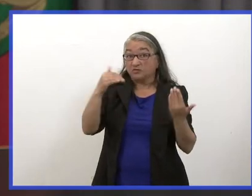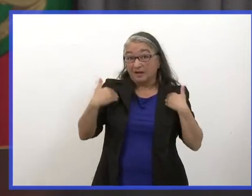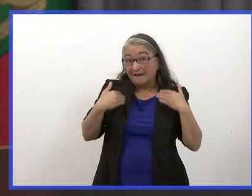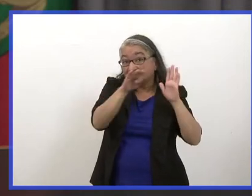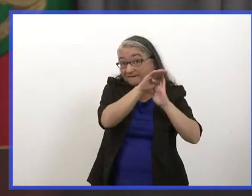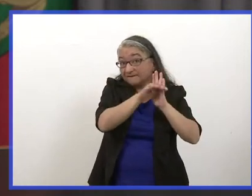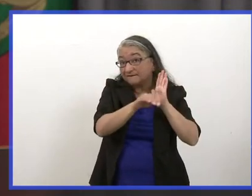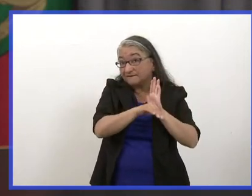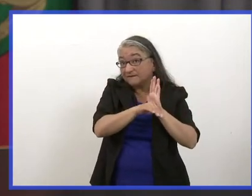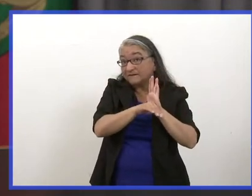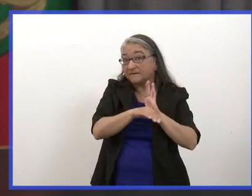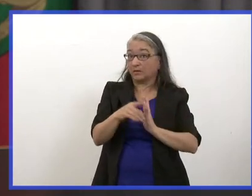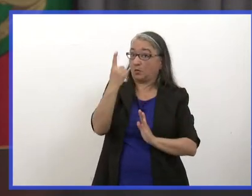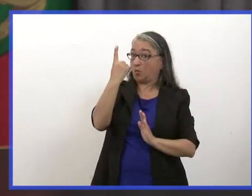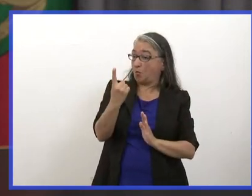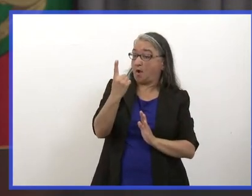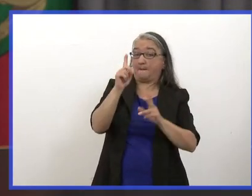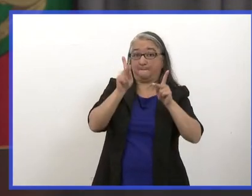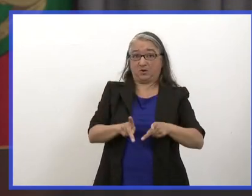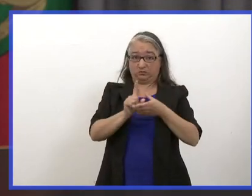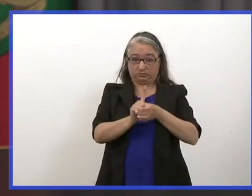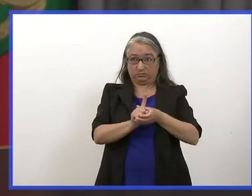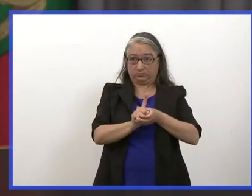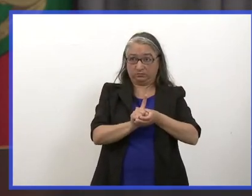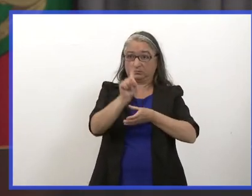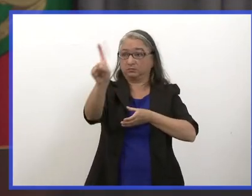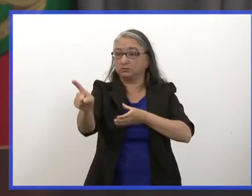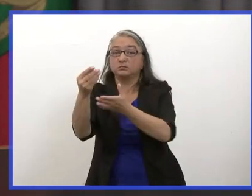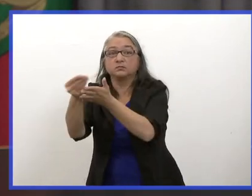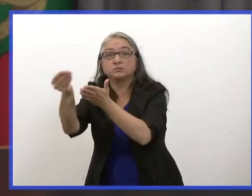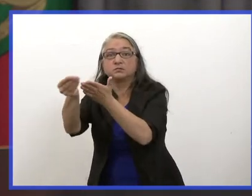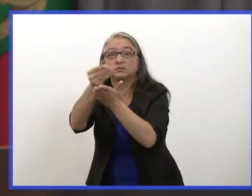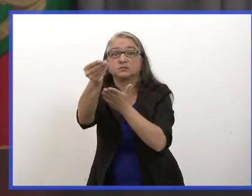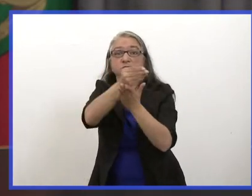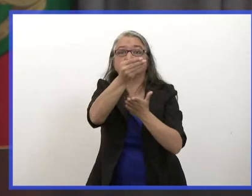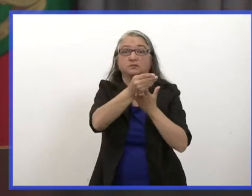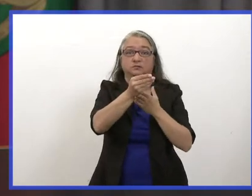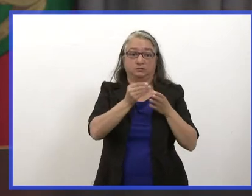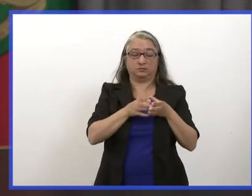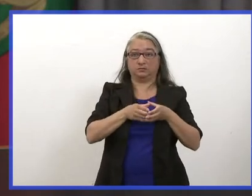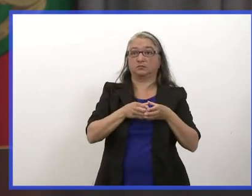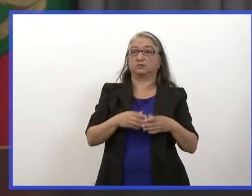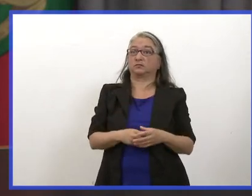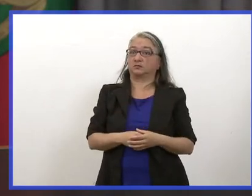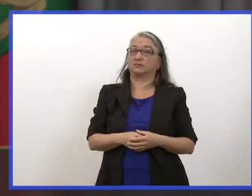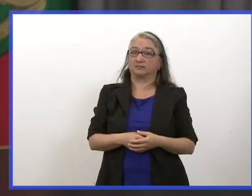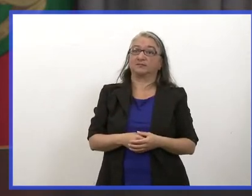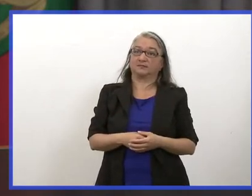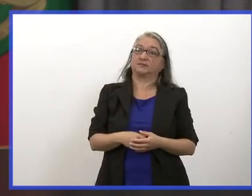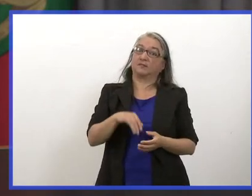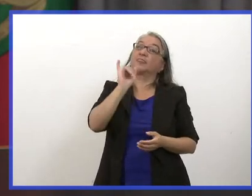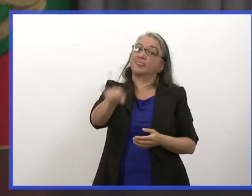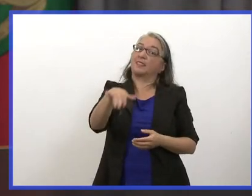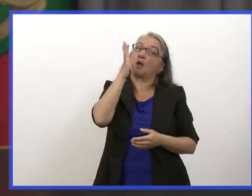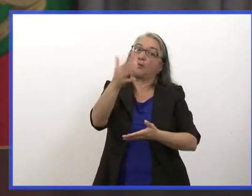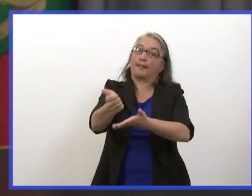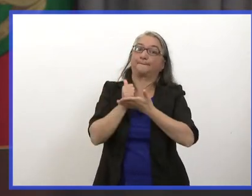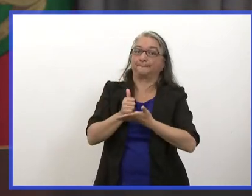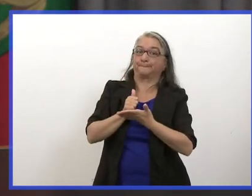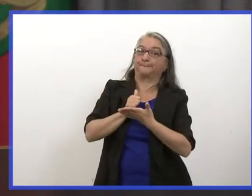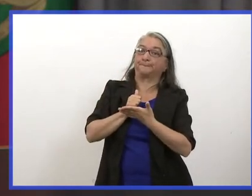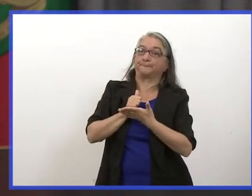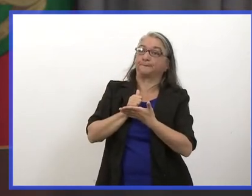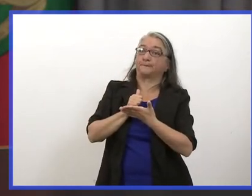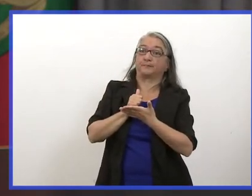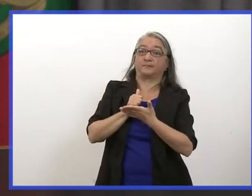few exceptions for that, but our messaging is clear. If you have to go shopping, it should be for essential